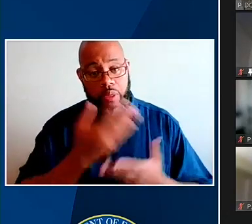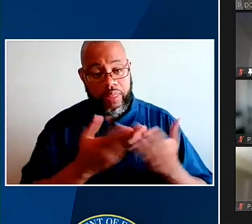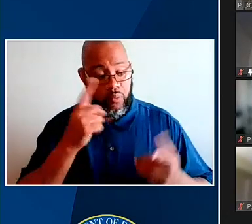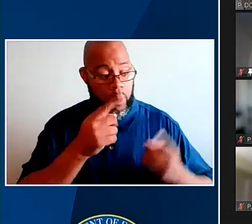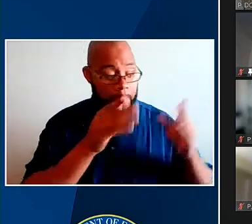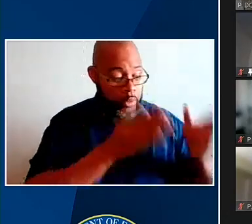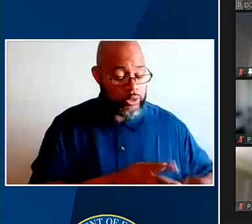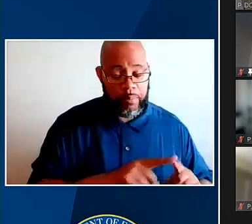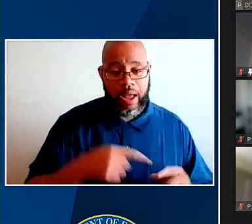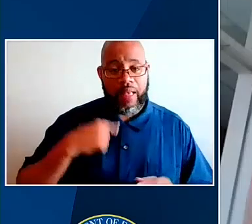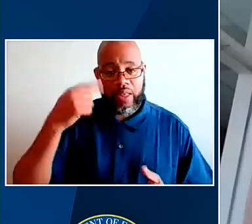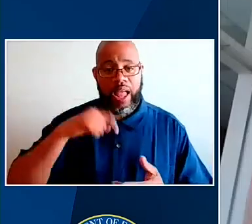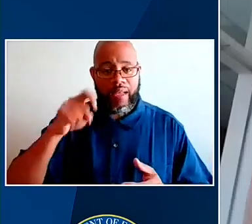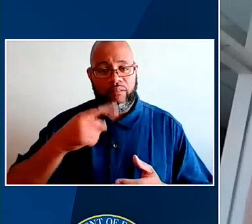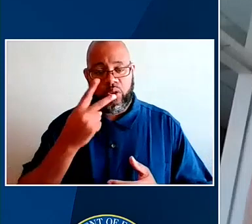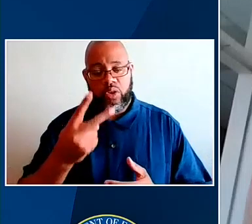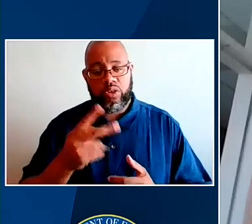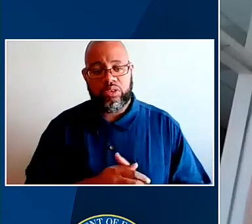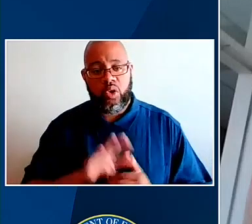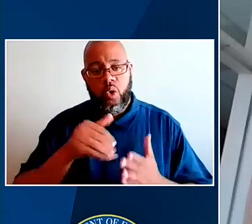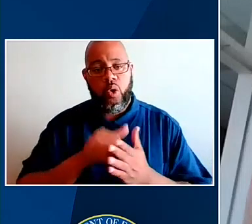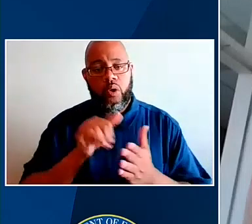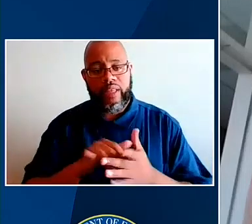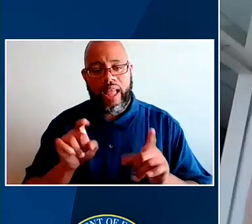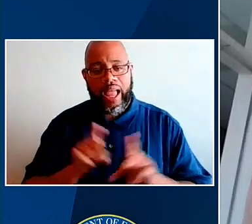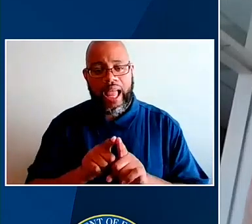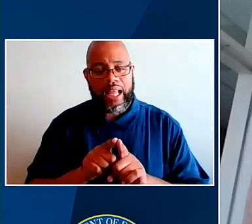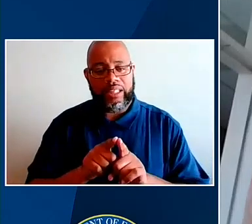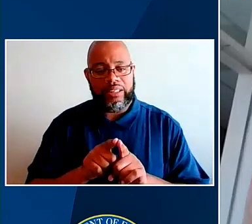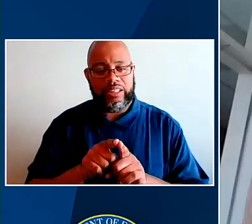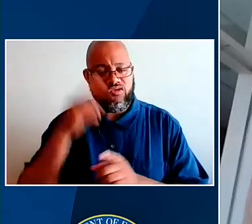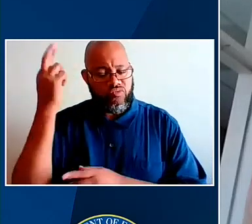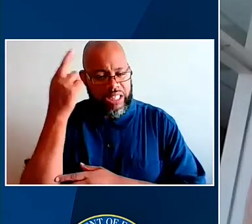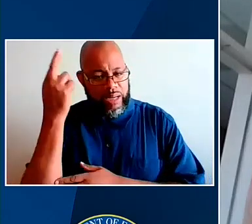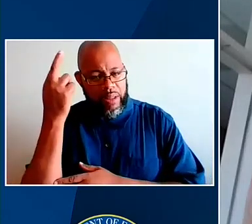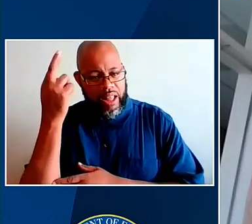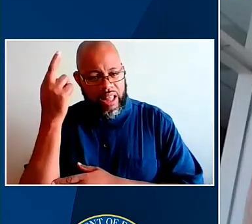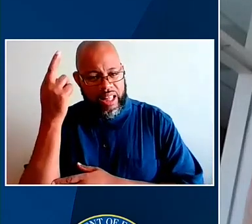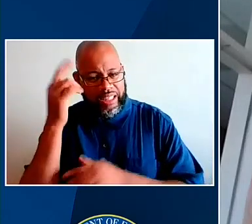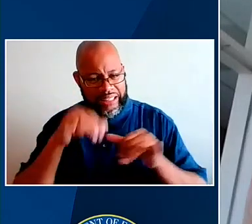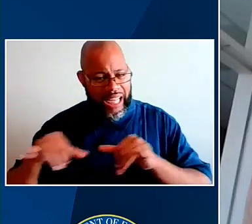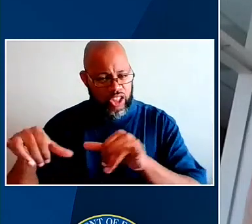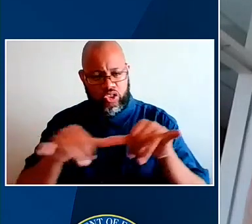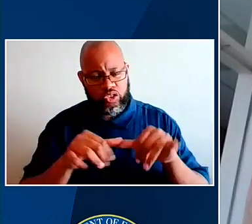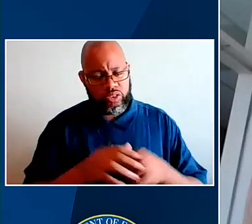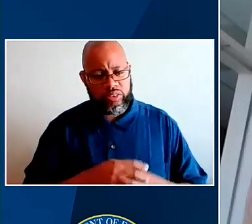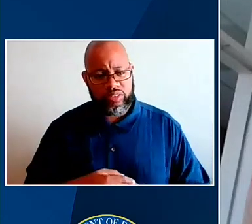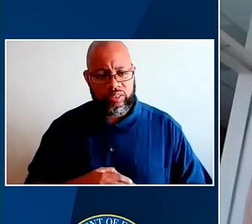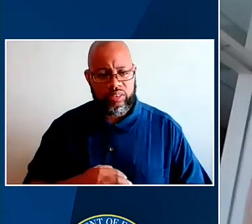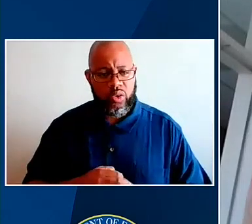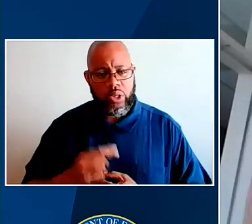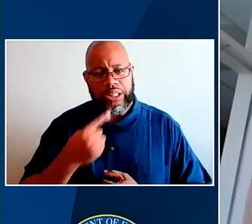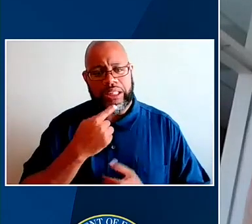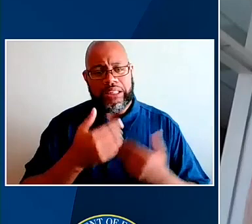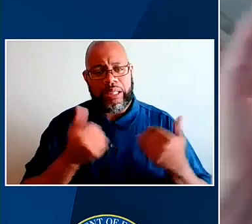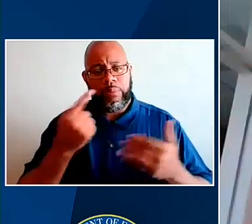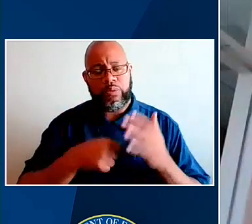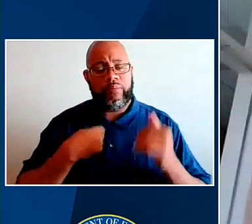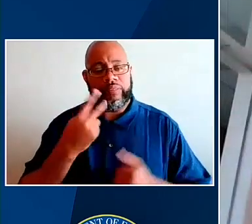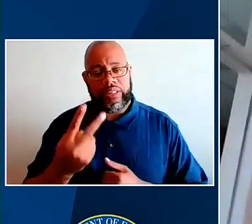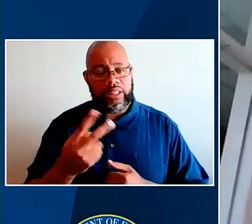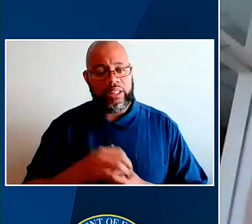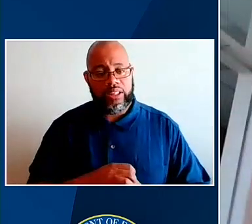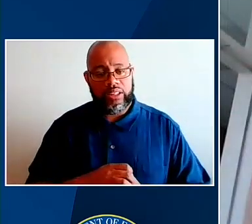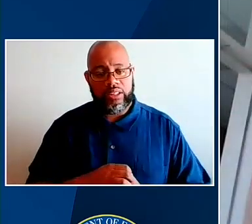person, but I think we got to look at all of this is like a reasonableness standard. When we say separate, because what I've seen,